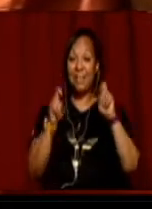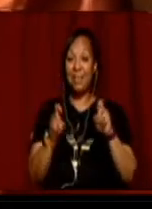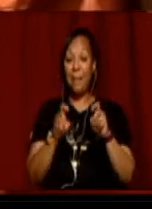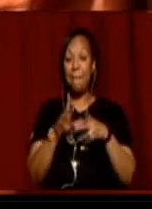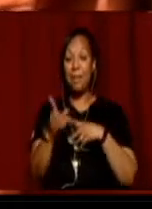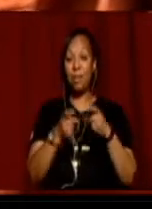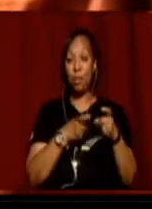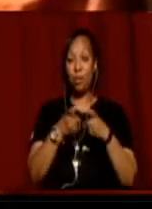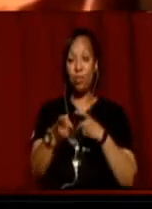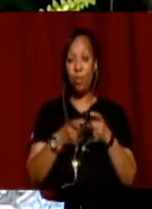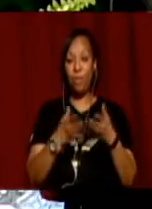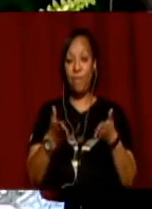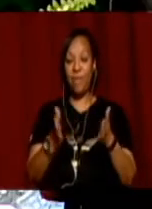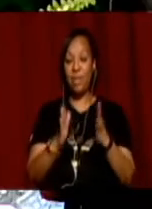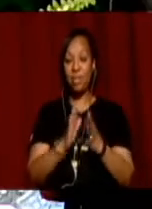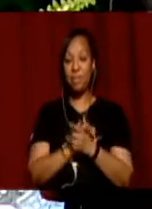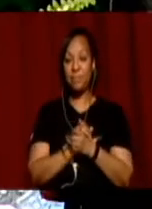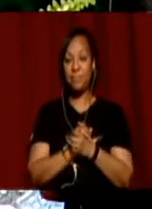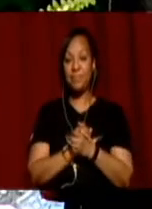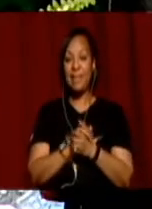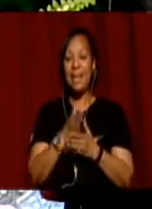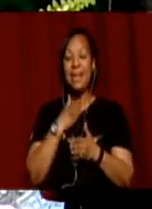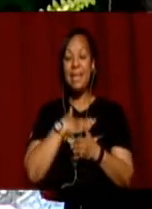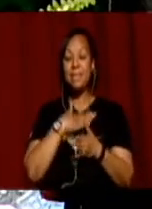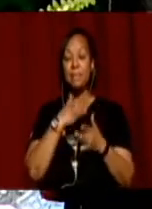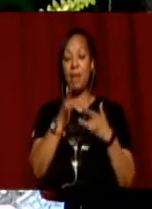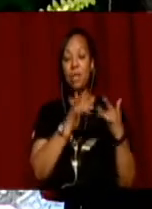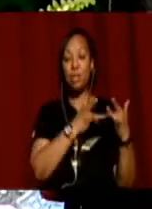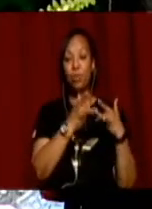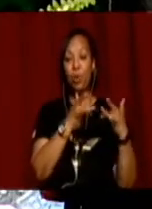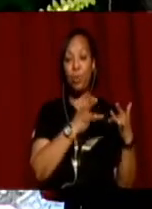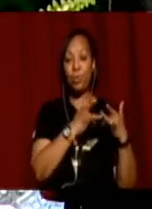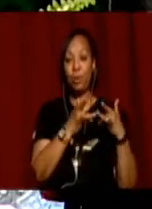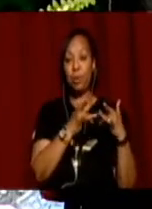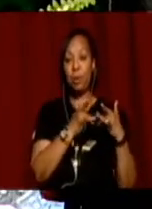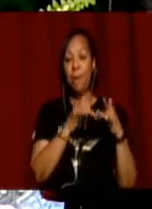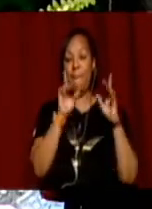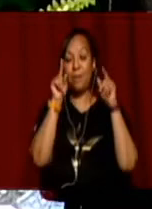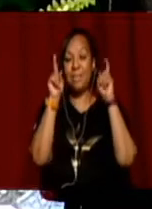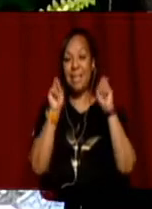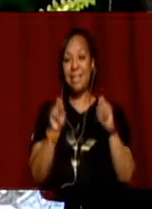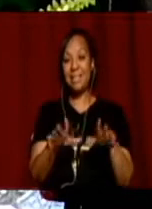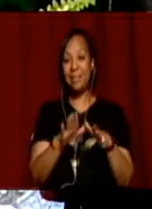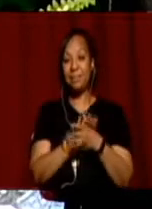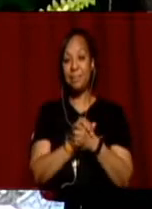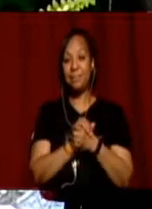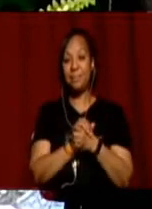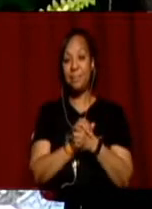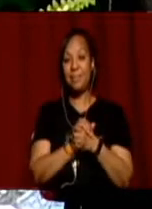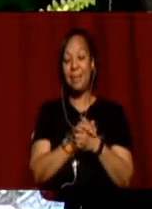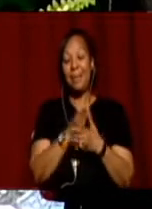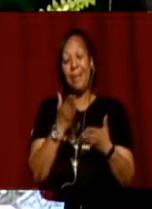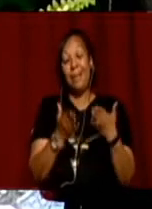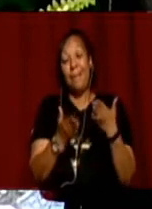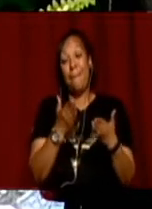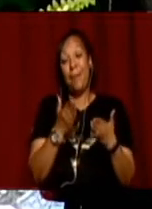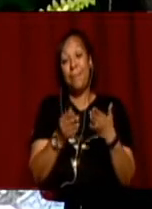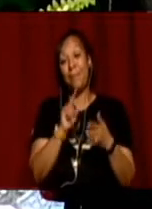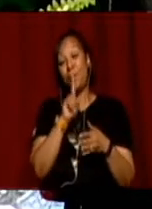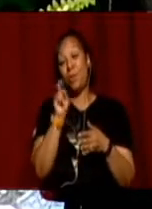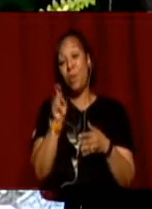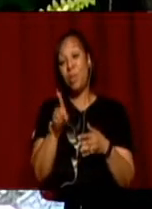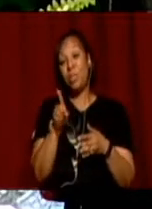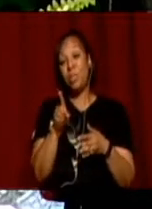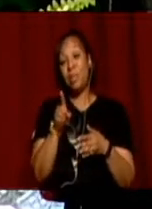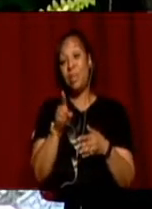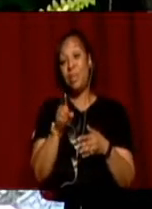fashion. Here's my concern about testing, and it might be a question that